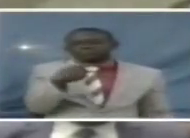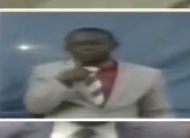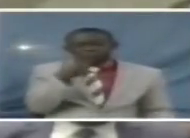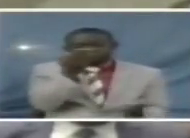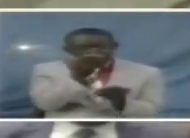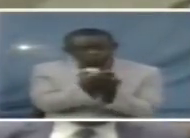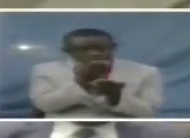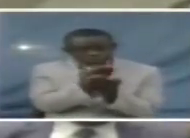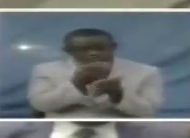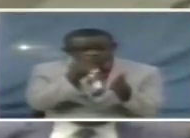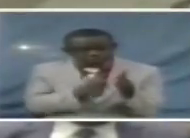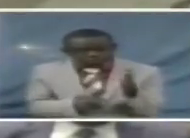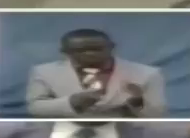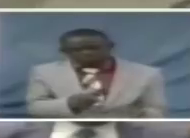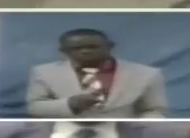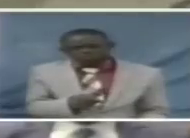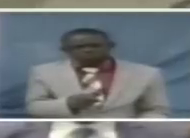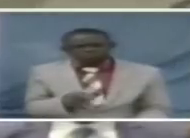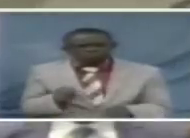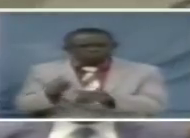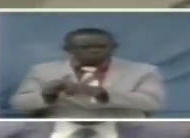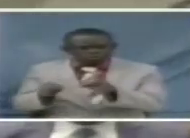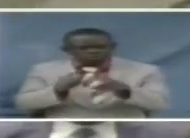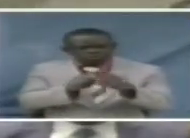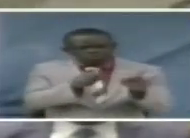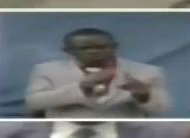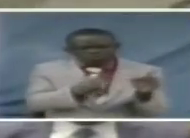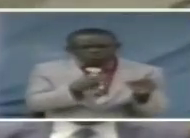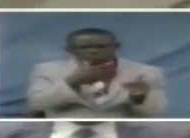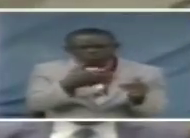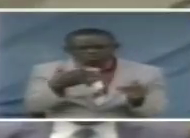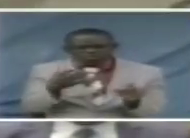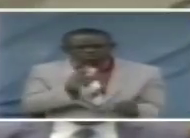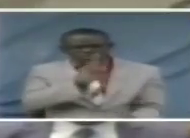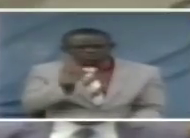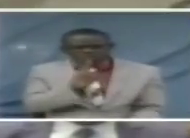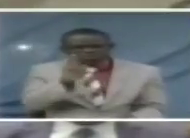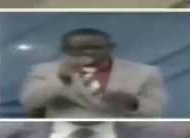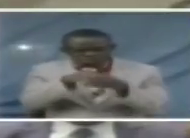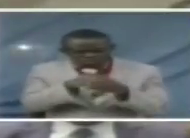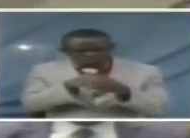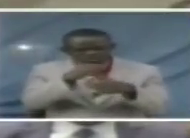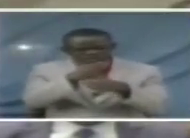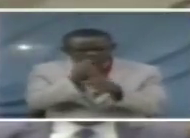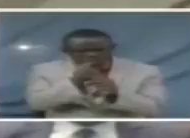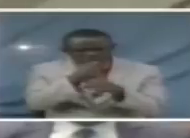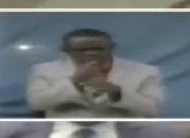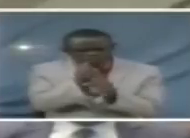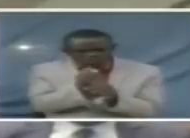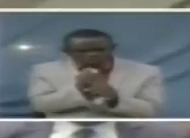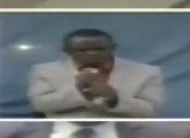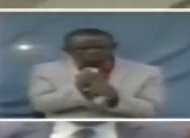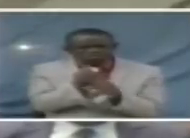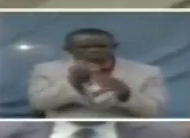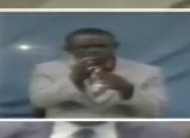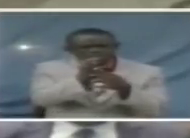therefore propose, 1, to remove customs duties on various inputs that